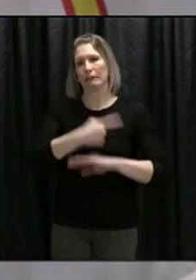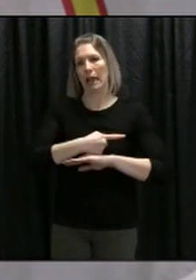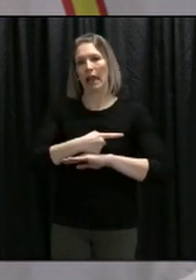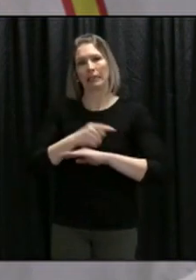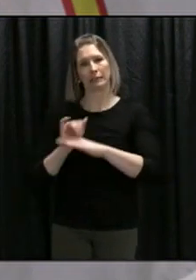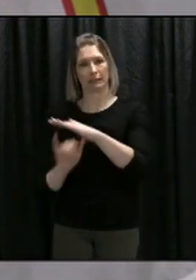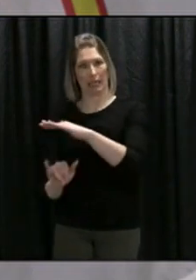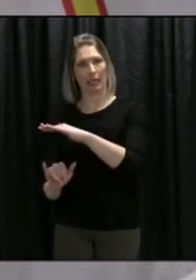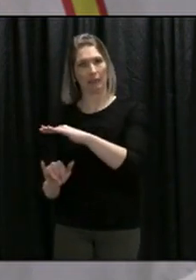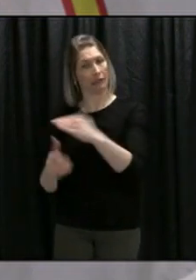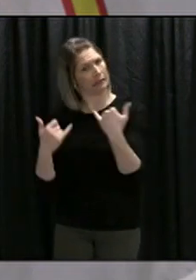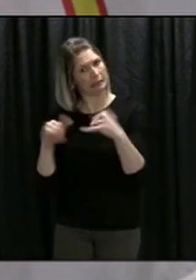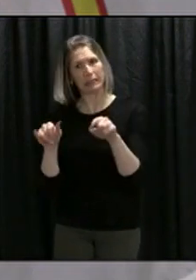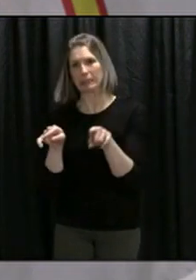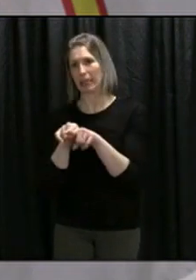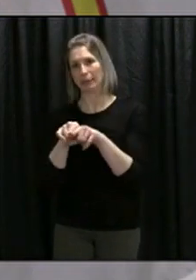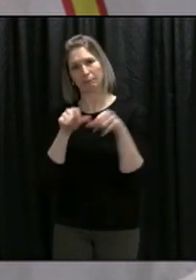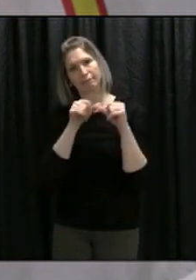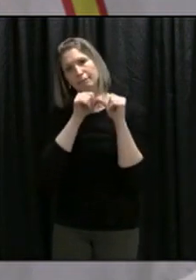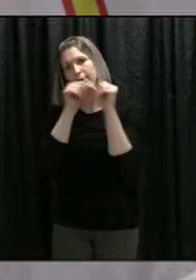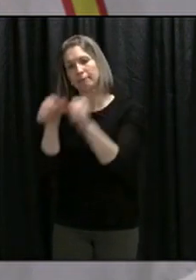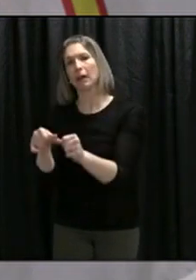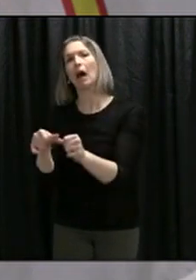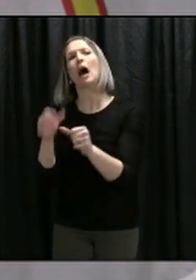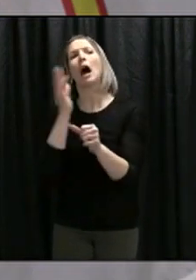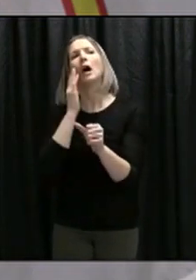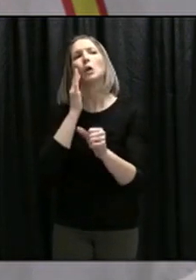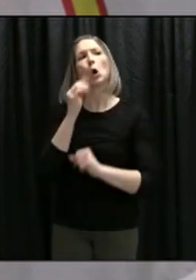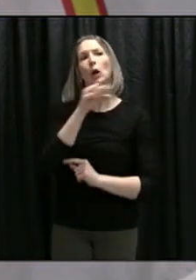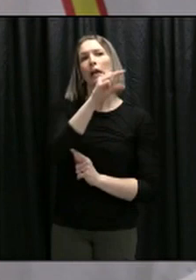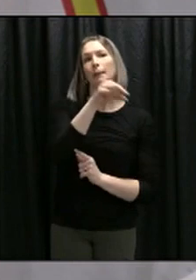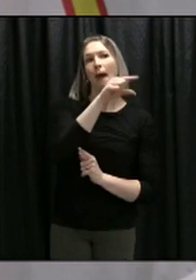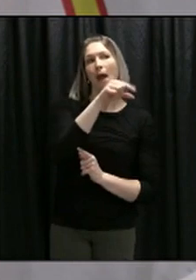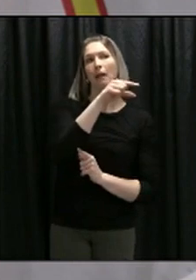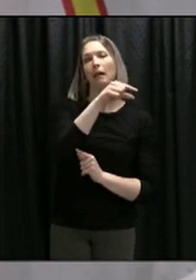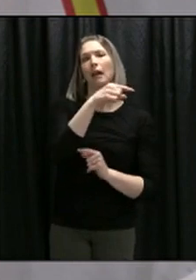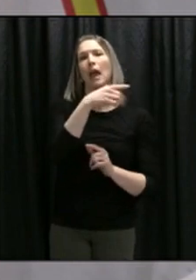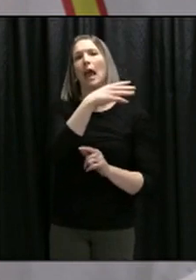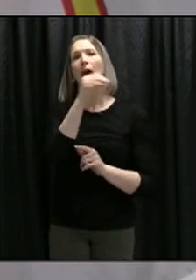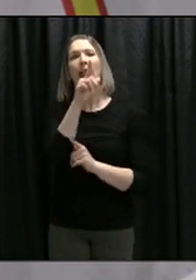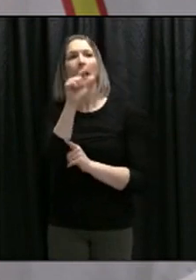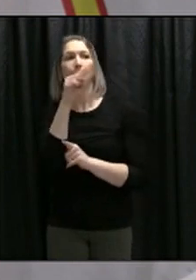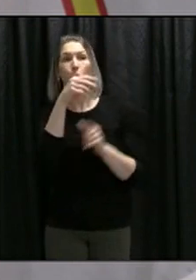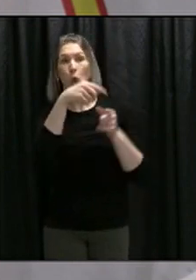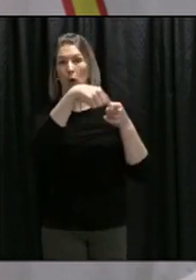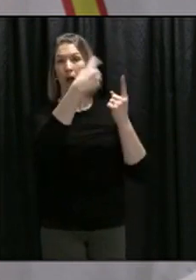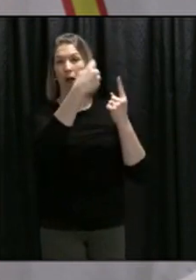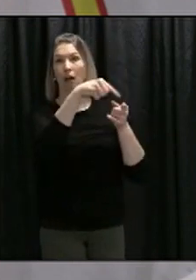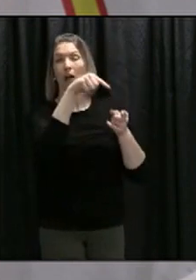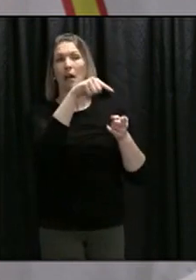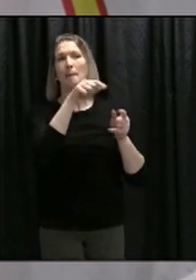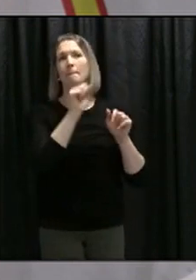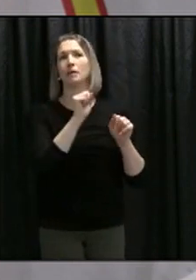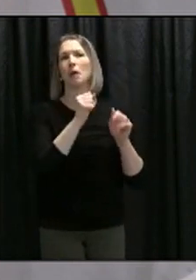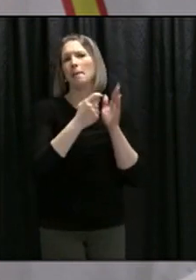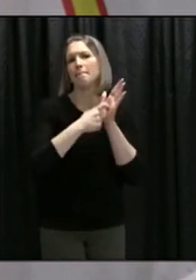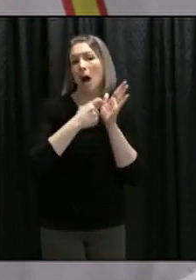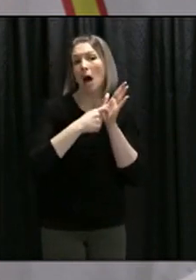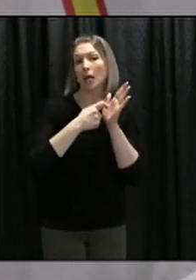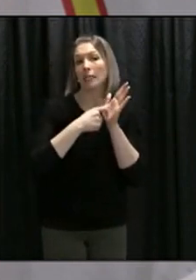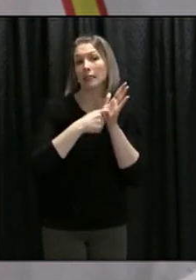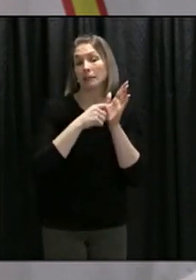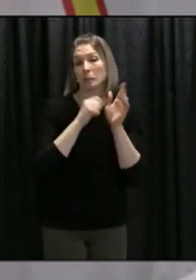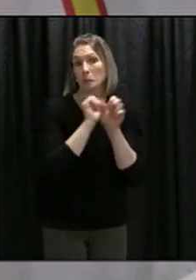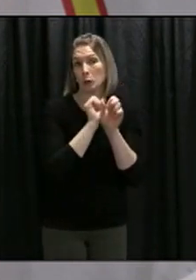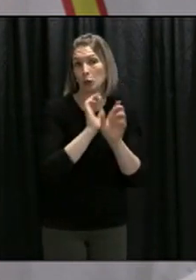the restrictions on mining. We're working now with, the airport, let's say, in Walbush and what that would be. So as